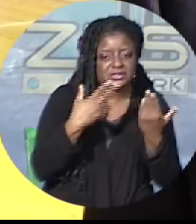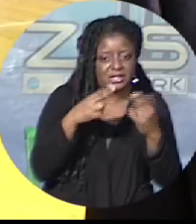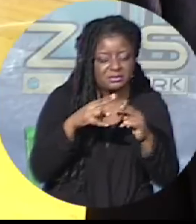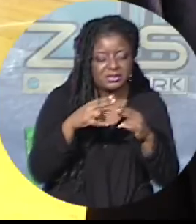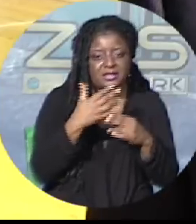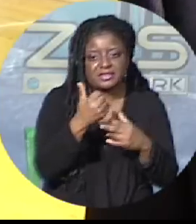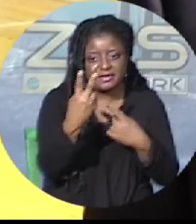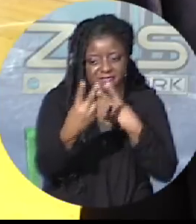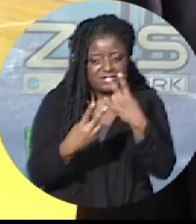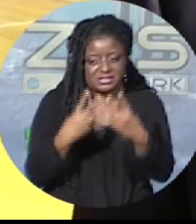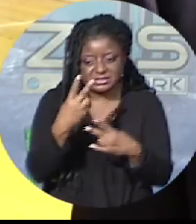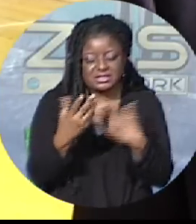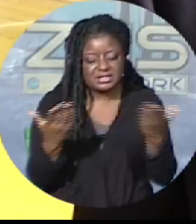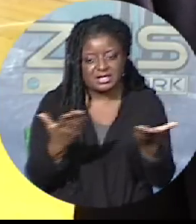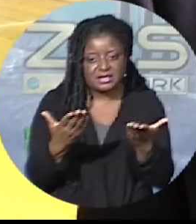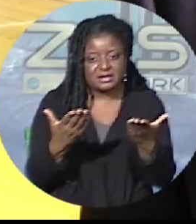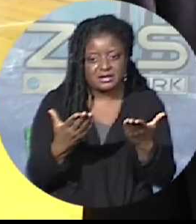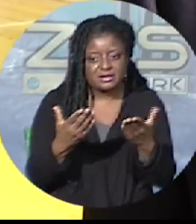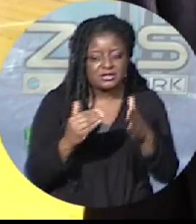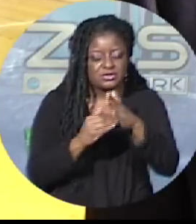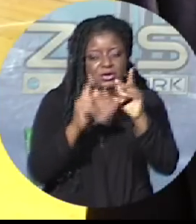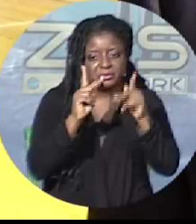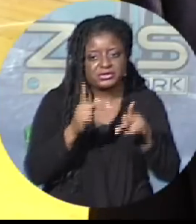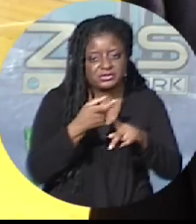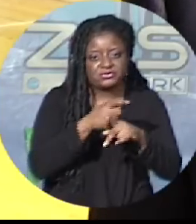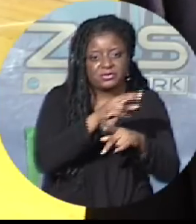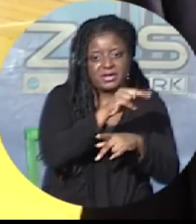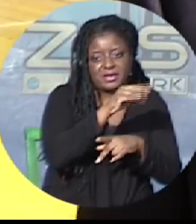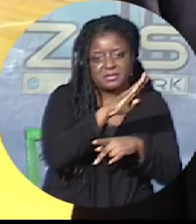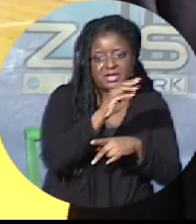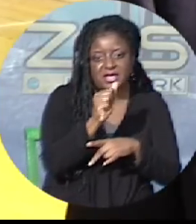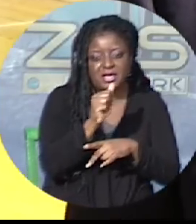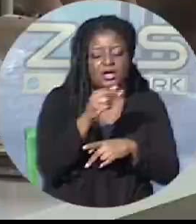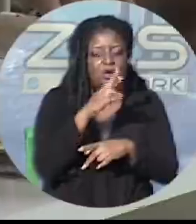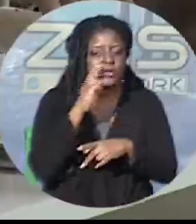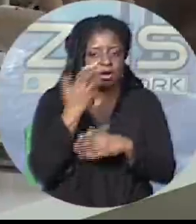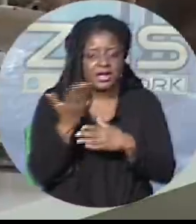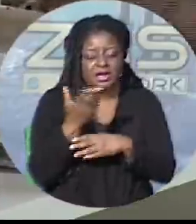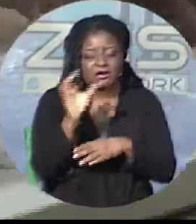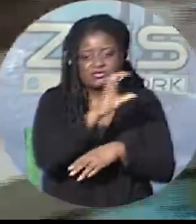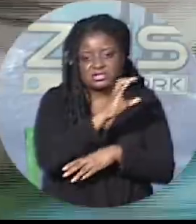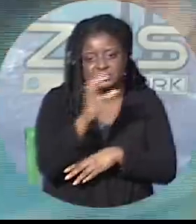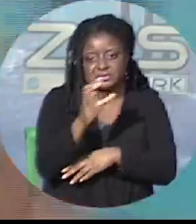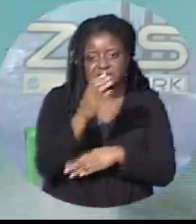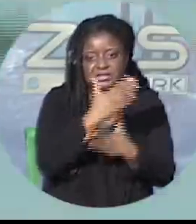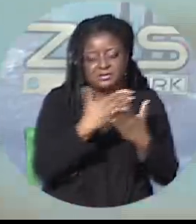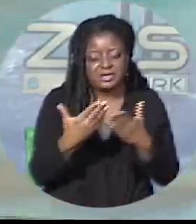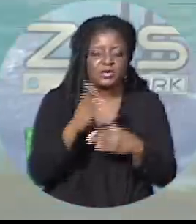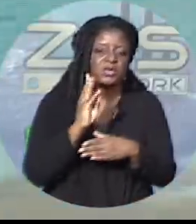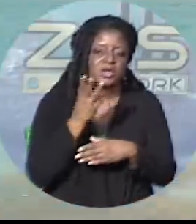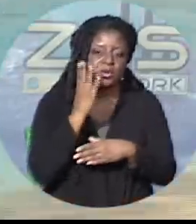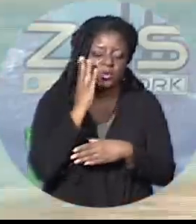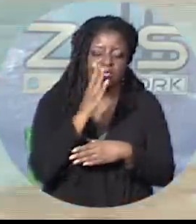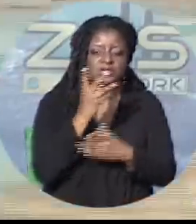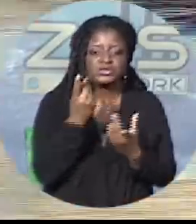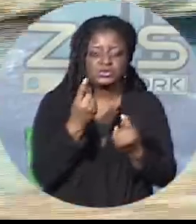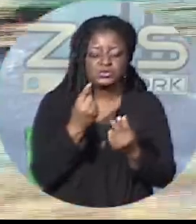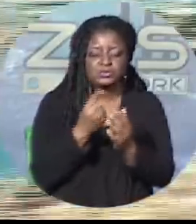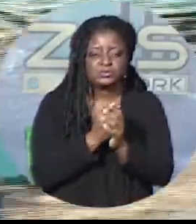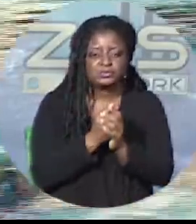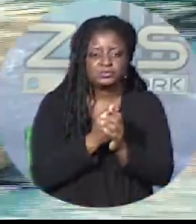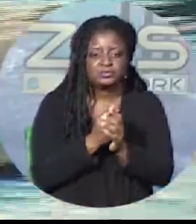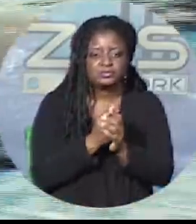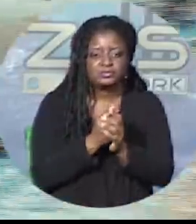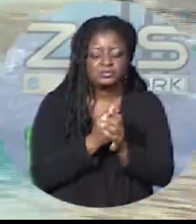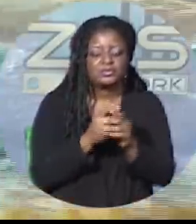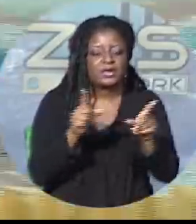here. The executives of the NBA were here in the Christmas. We met, and it's something that we're going to do. As the 242 looks to regain the Carifta swim